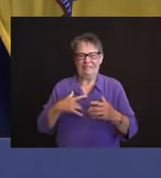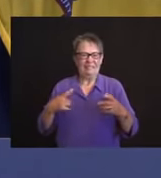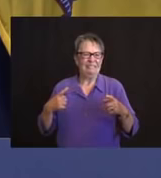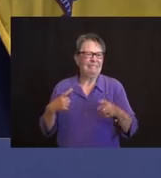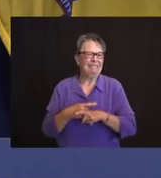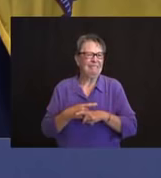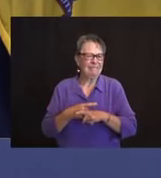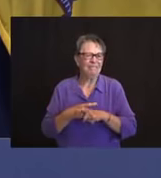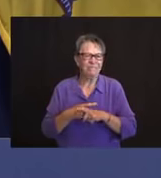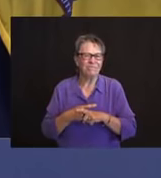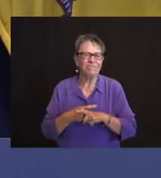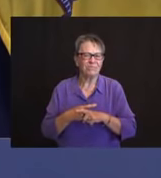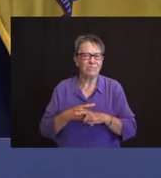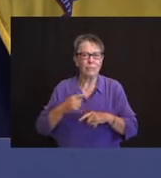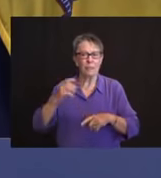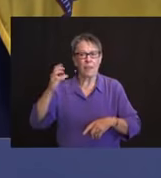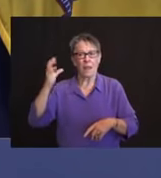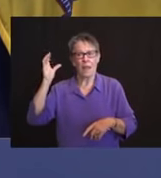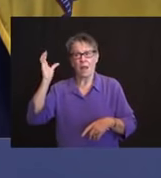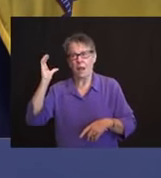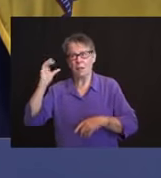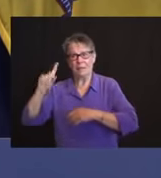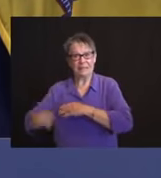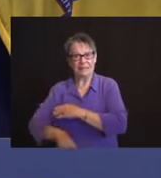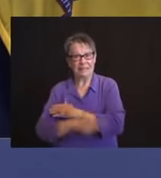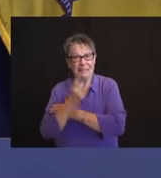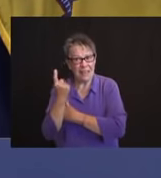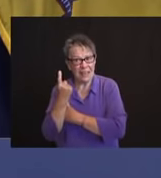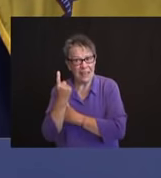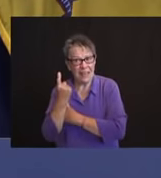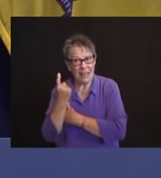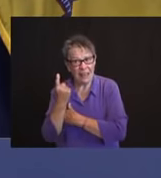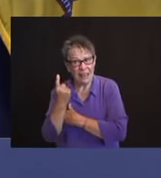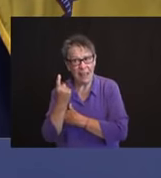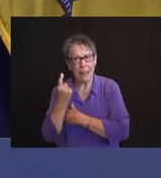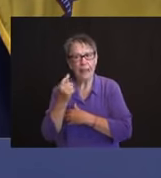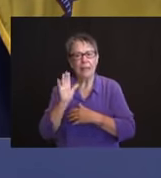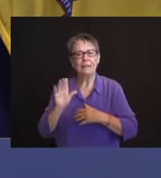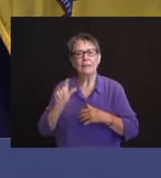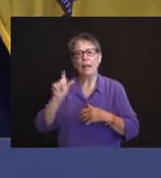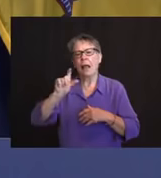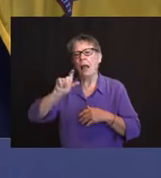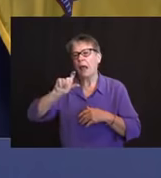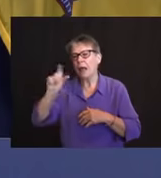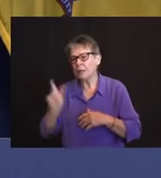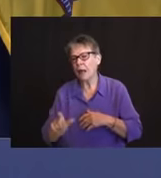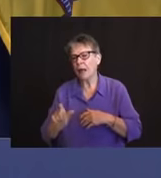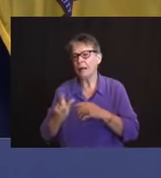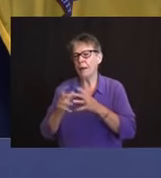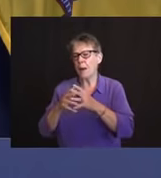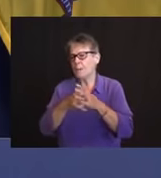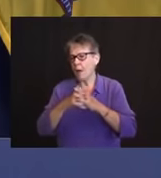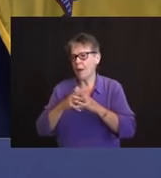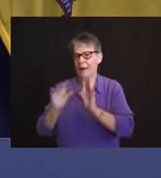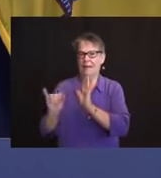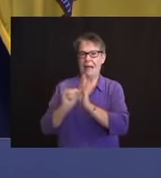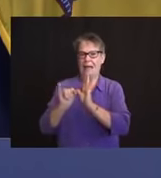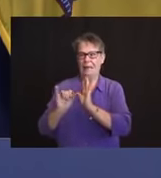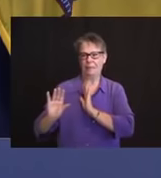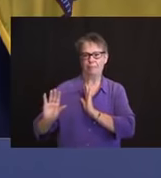Columbus Day has always been sort of an iconic day for the Italian-American community, and that's something that sort of